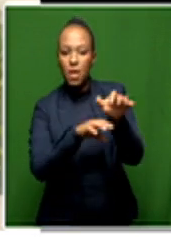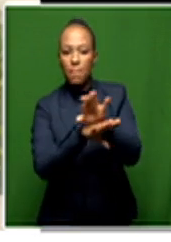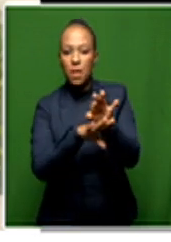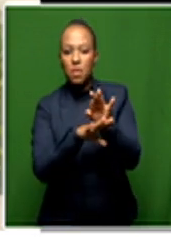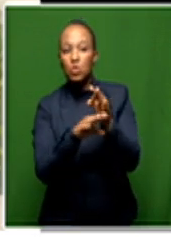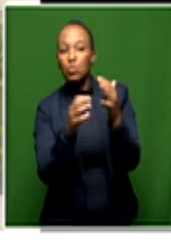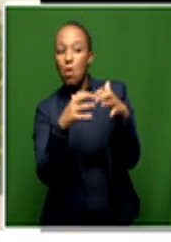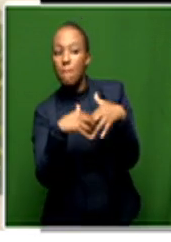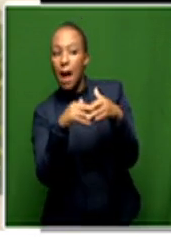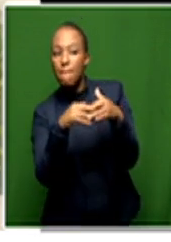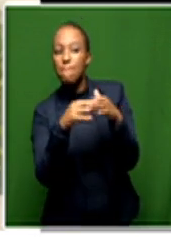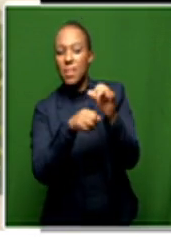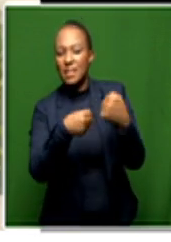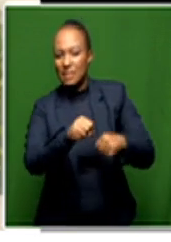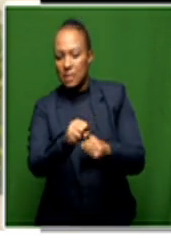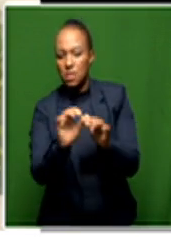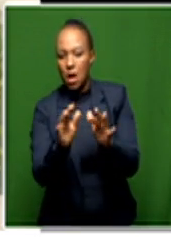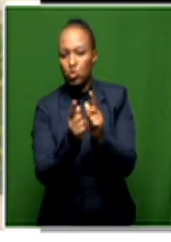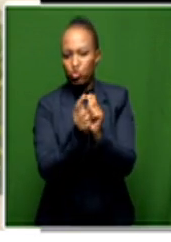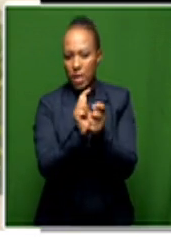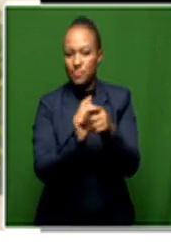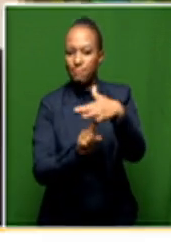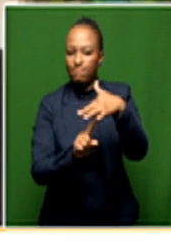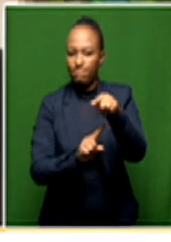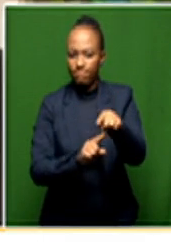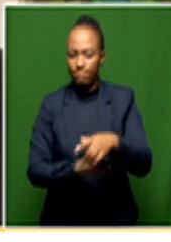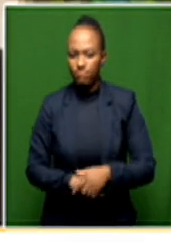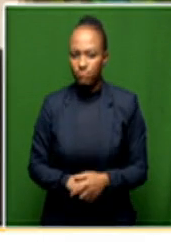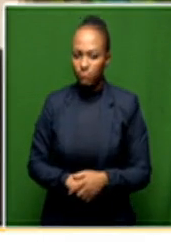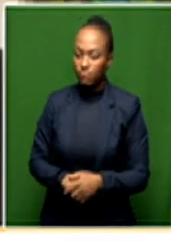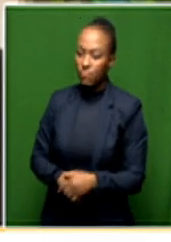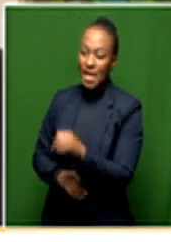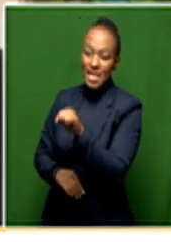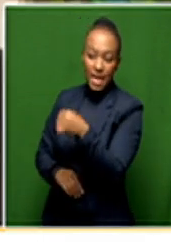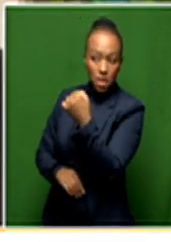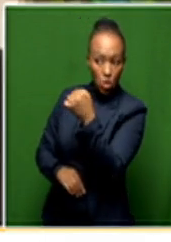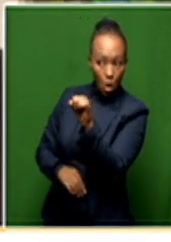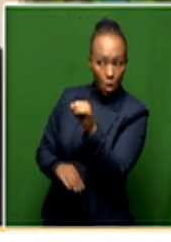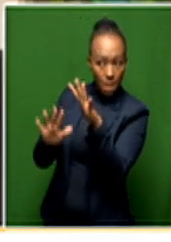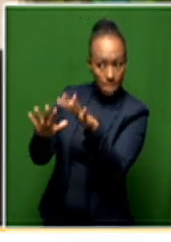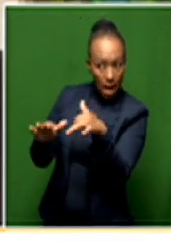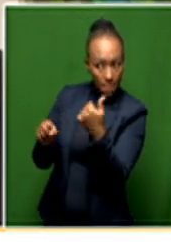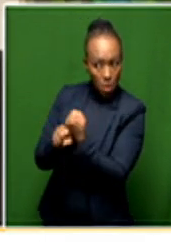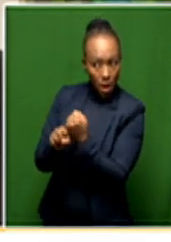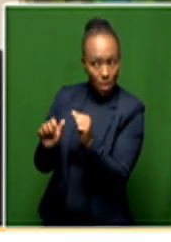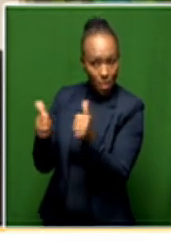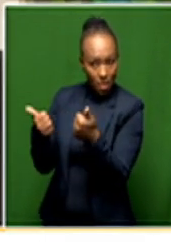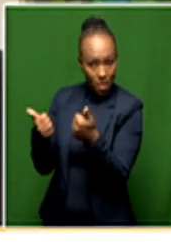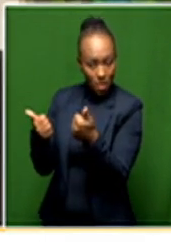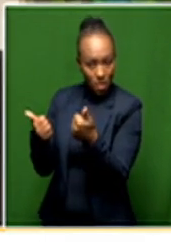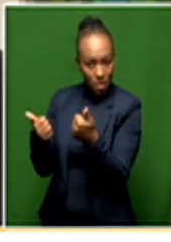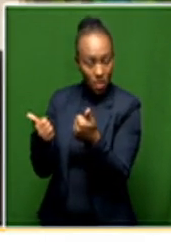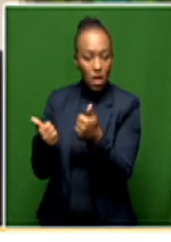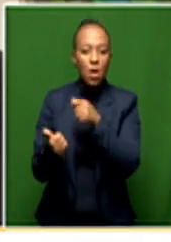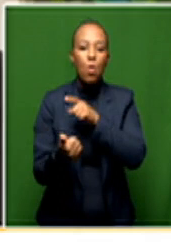turnaround strategy. So just finally, in your assessment, yes or no, has Parliament, has it been effective in its oversight role? Strategy, amongst other things,